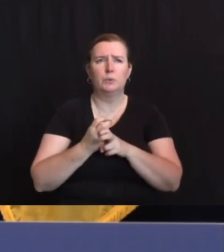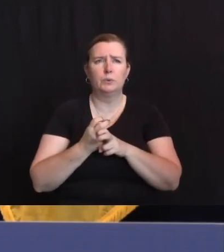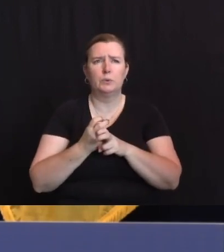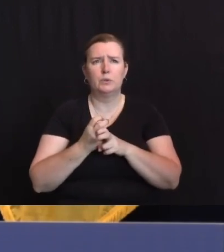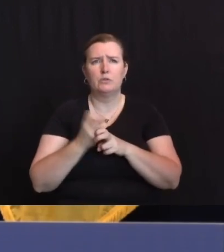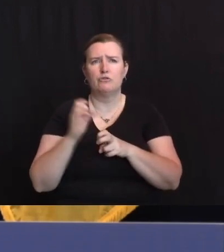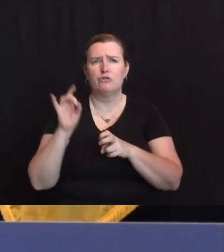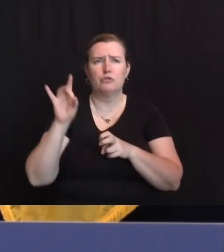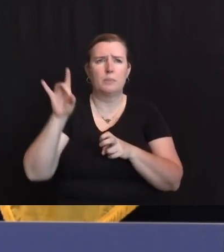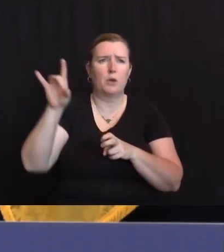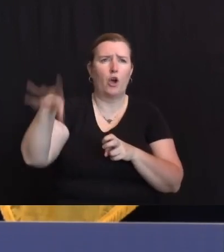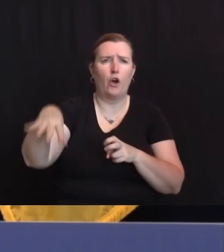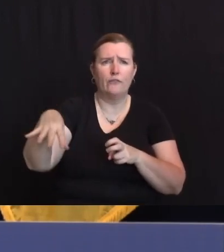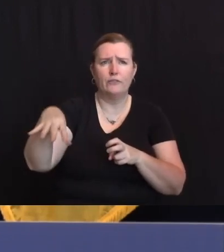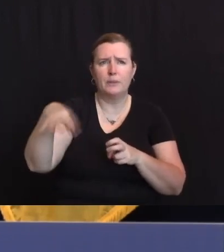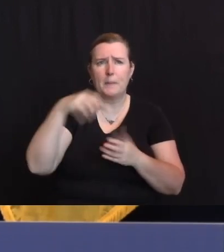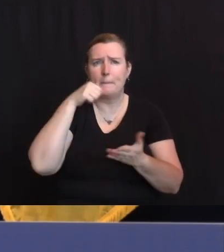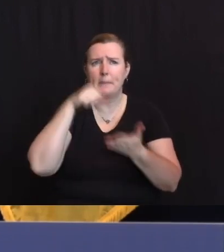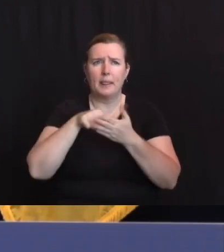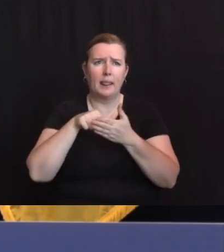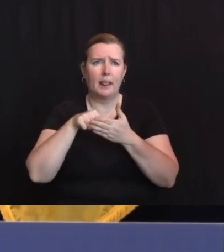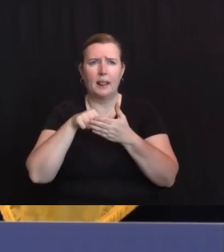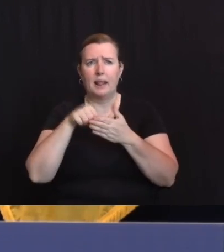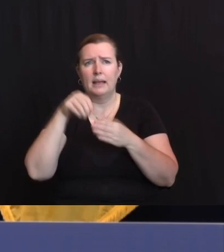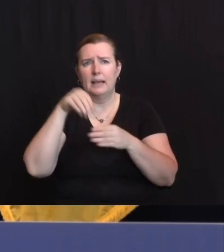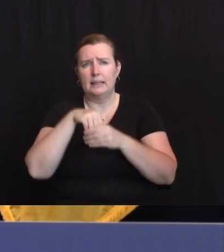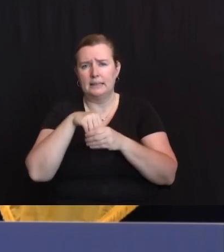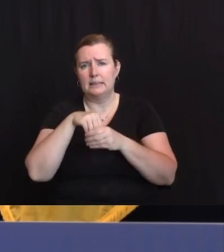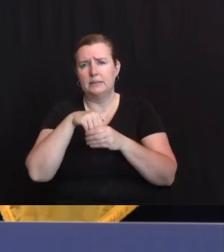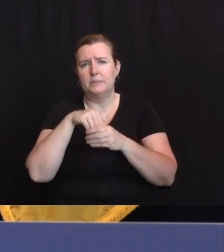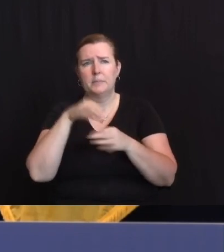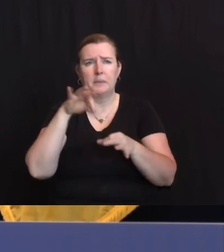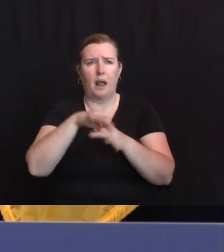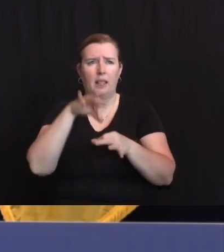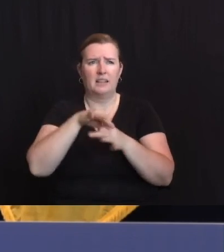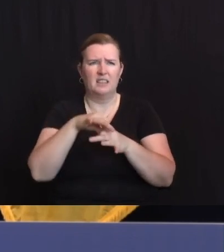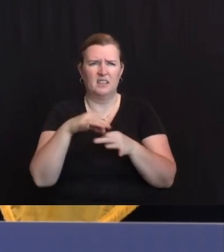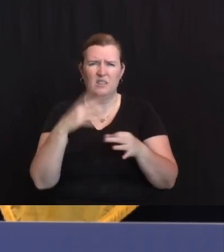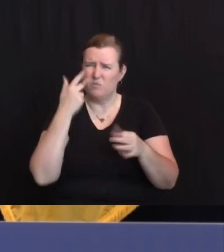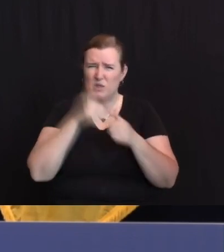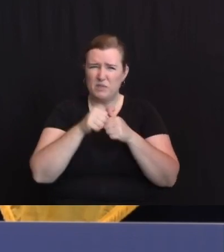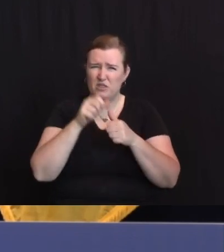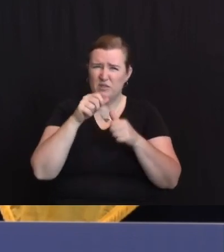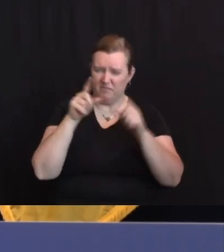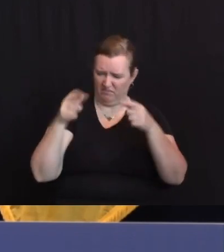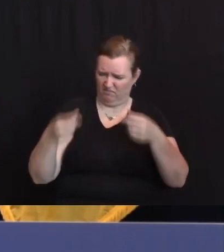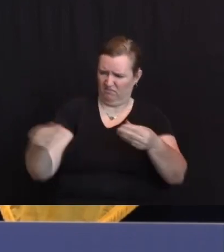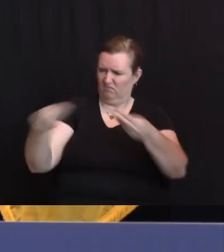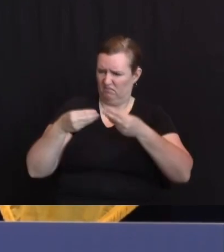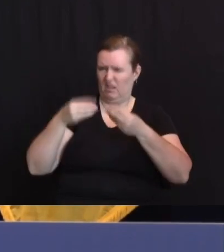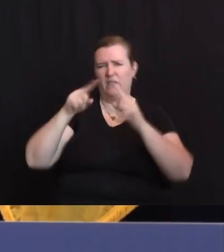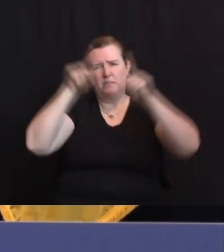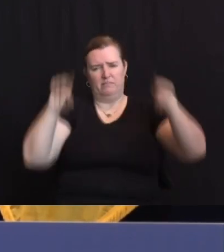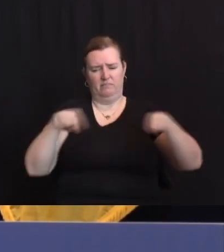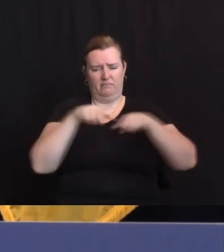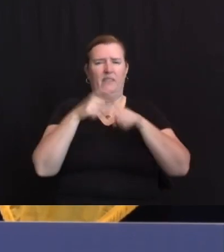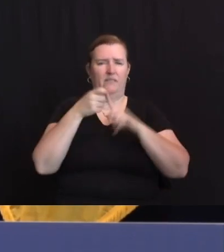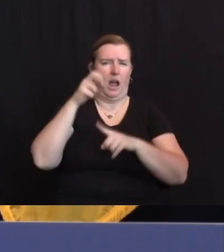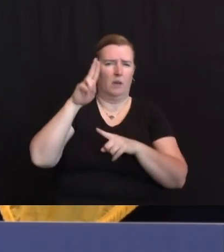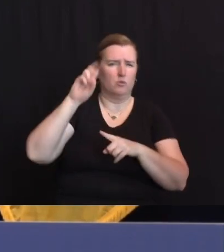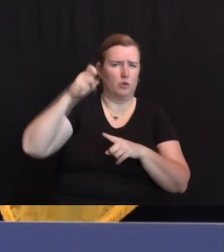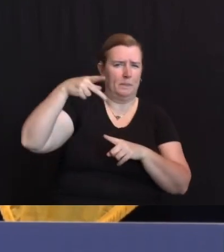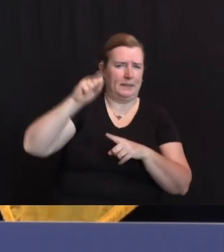you referenced was sent to further confuse voters about mail-in ballots? And then from Politico's Matt Friedman, a bill to